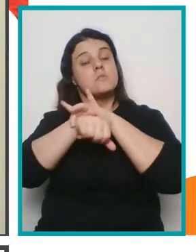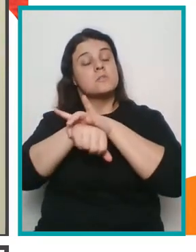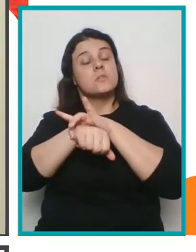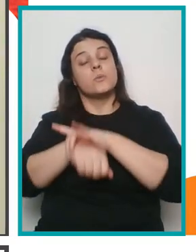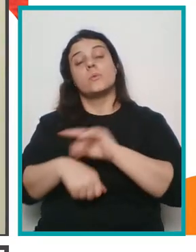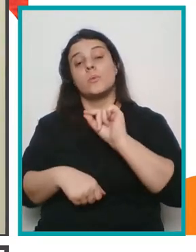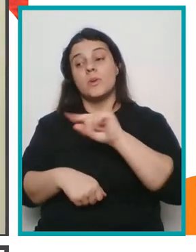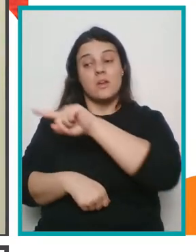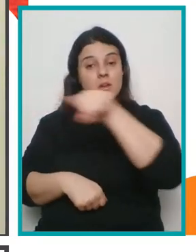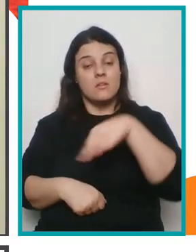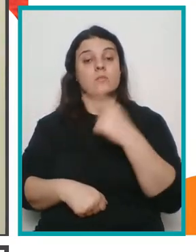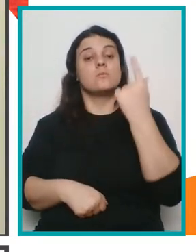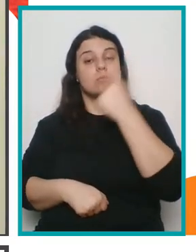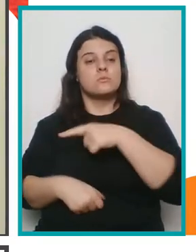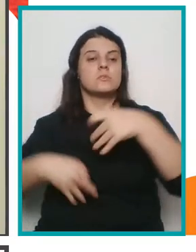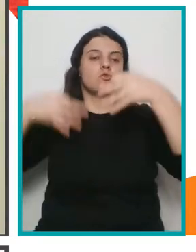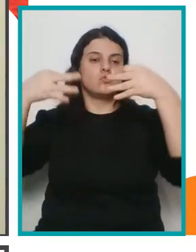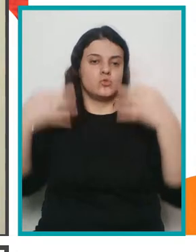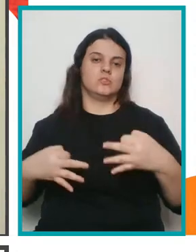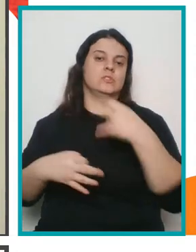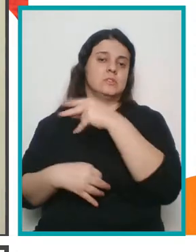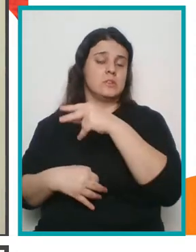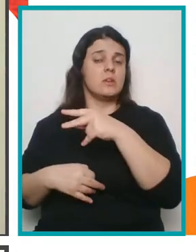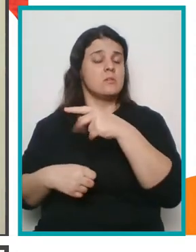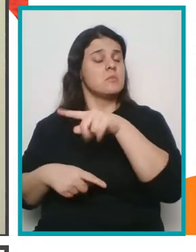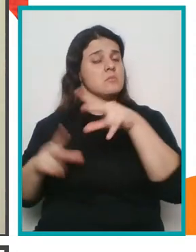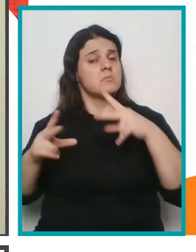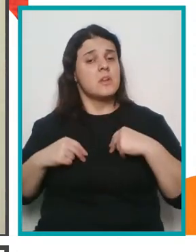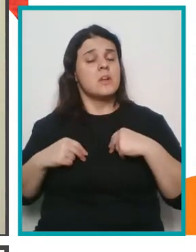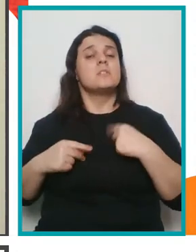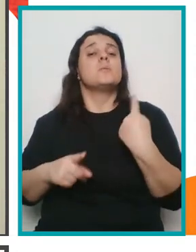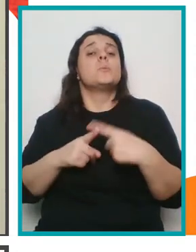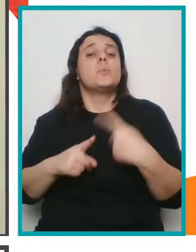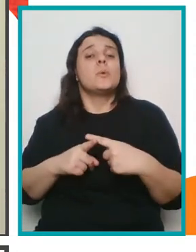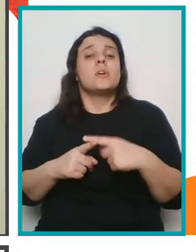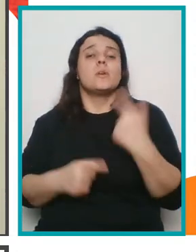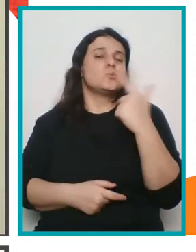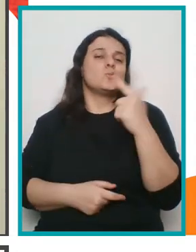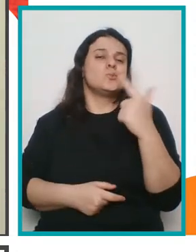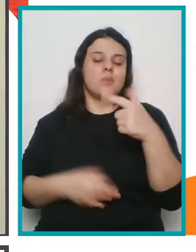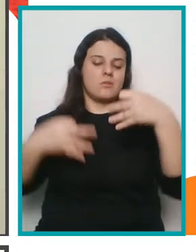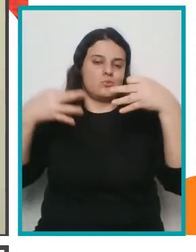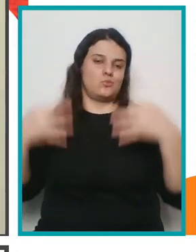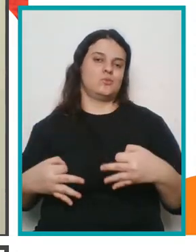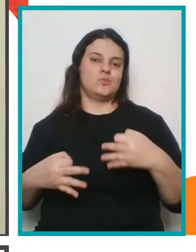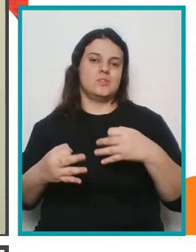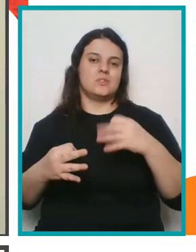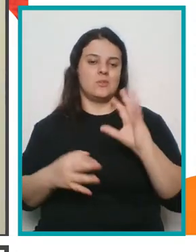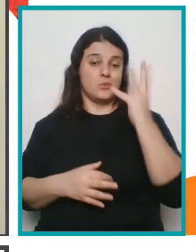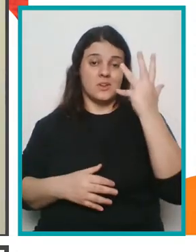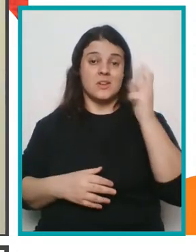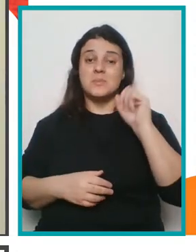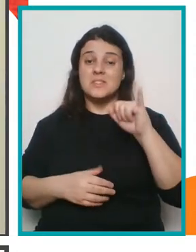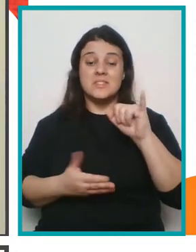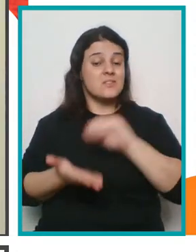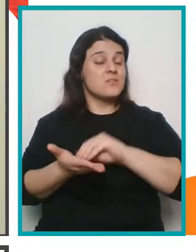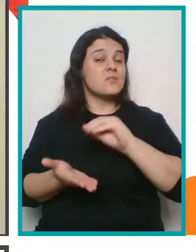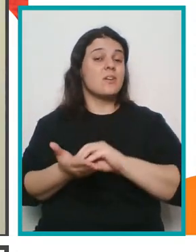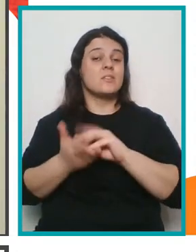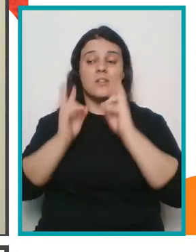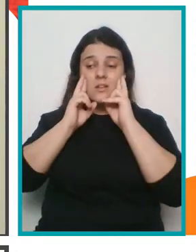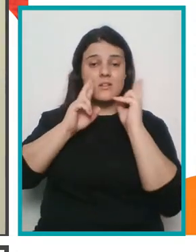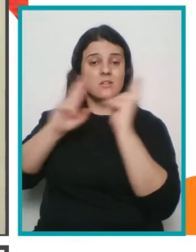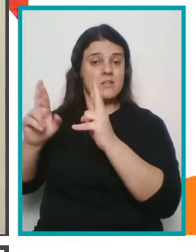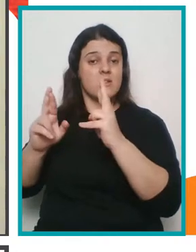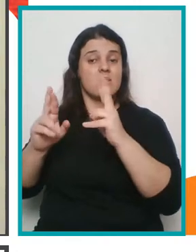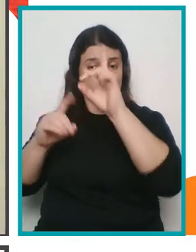rights. We need to protect them as much as possible. Whoever you are, wherever you are, you have to do everything you